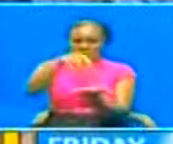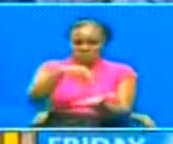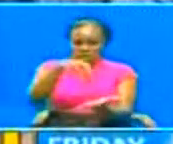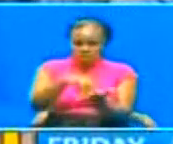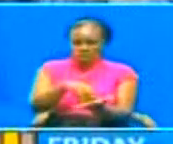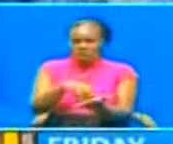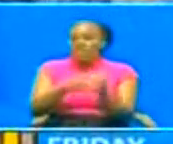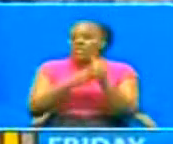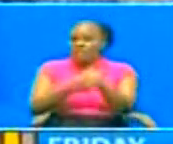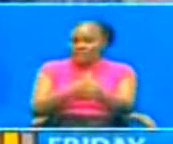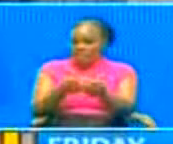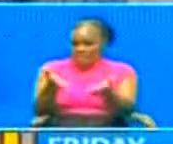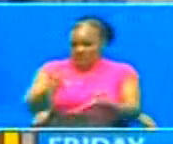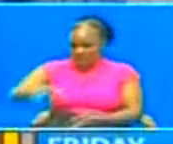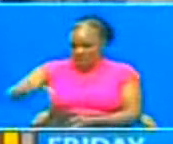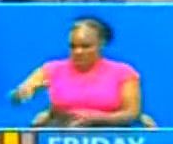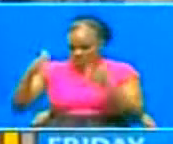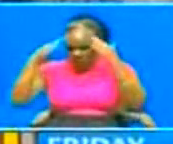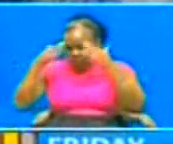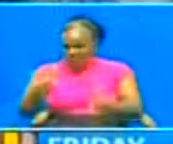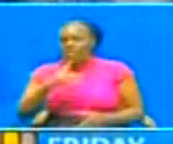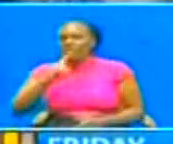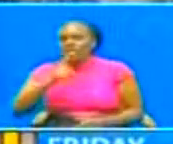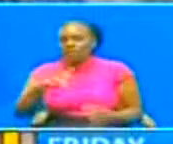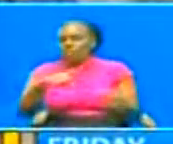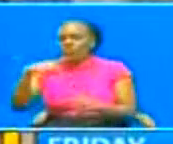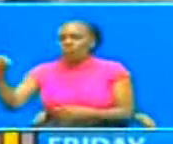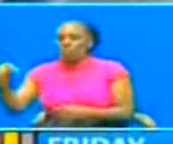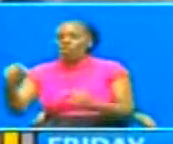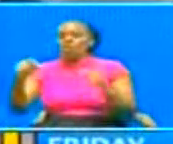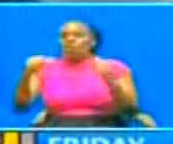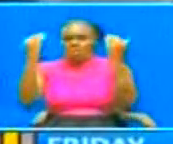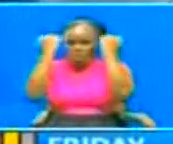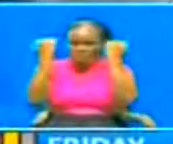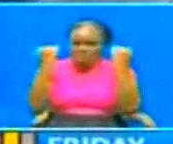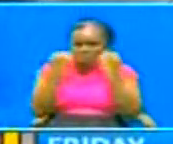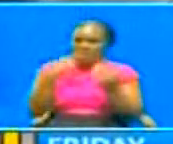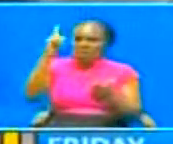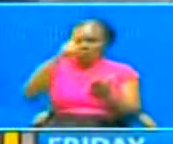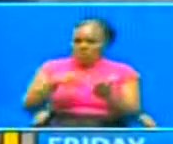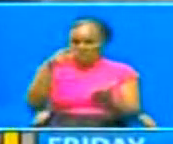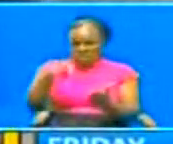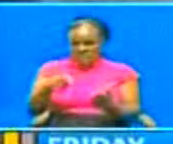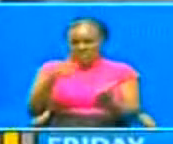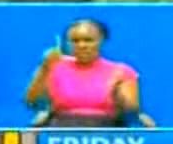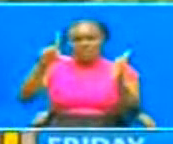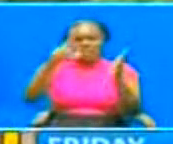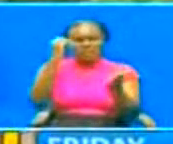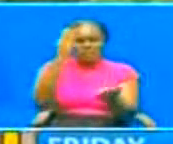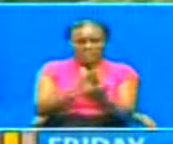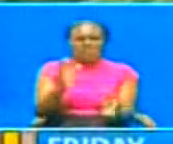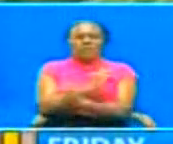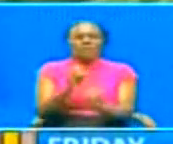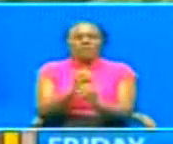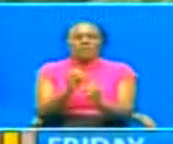caught the interest of leaders in the county, who now threaten to take legal action for what they say is an injustice.